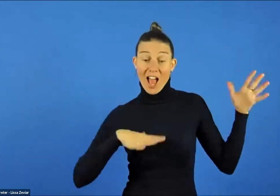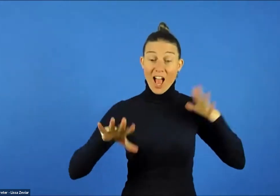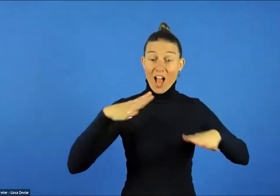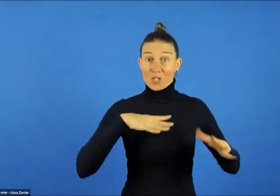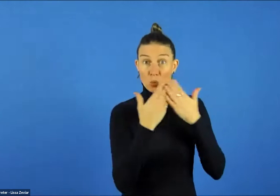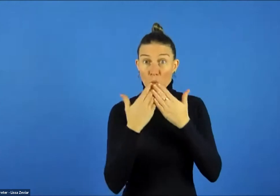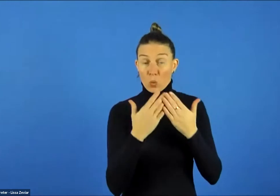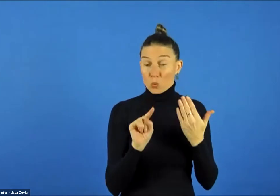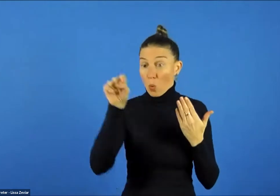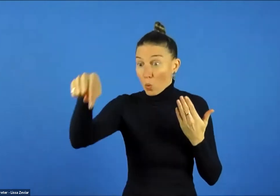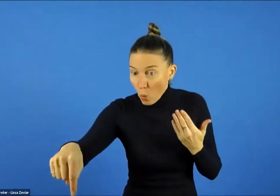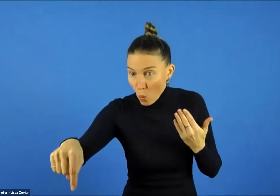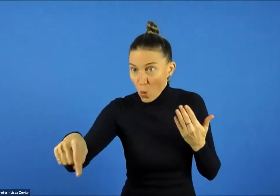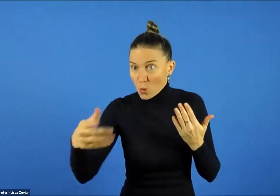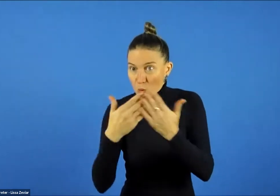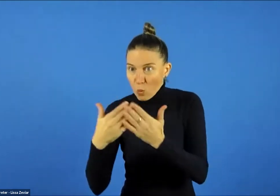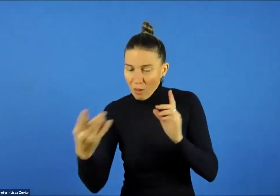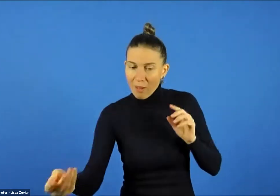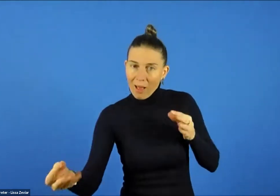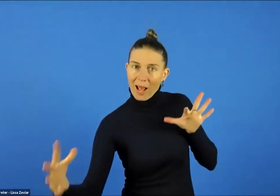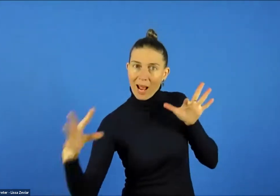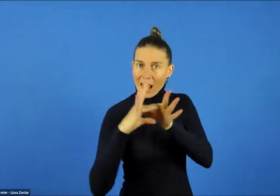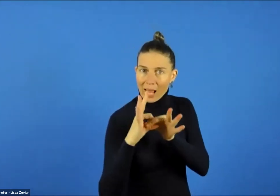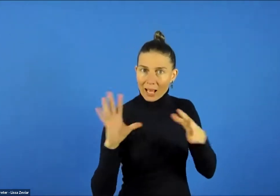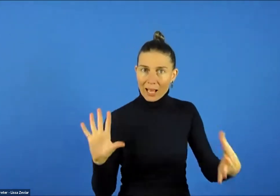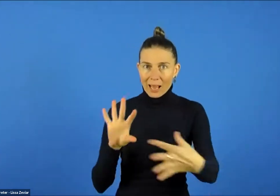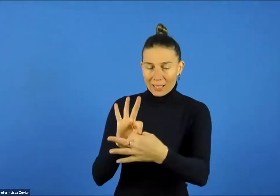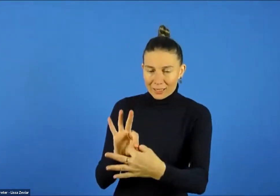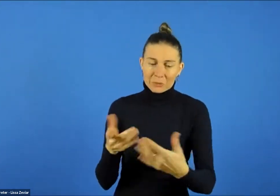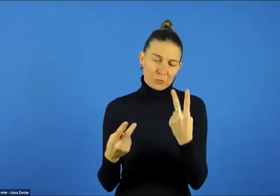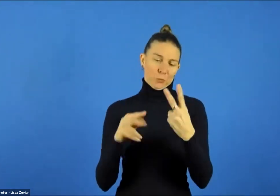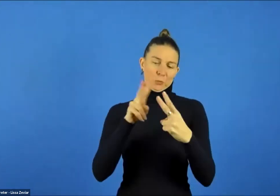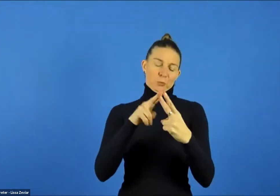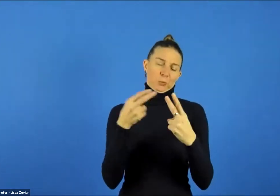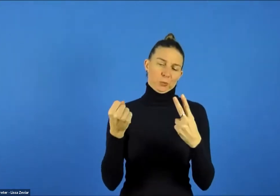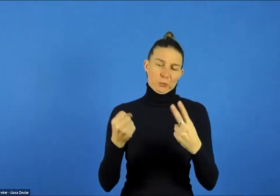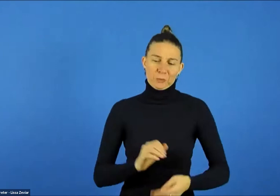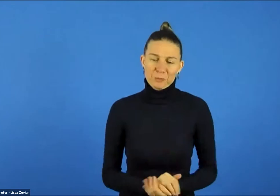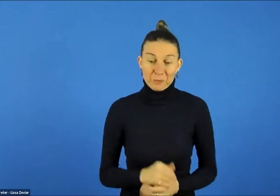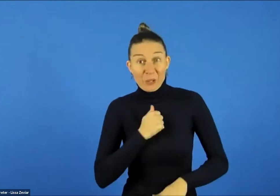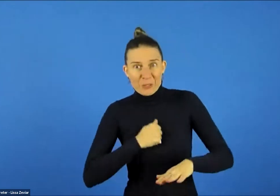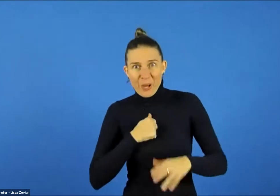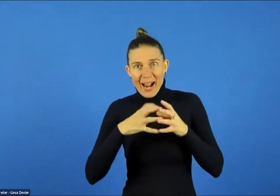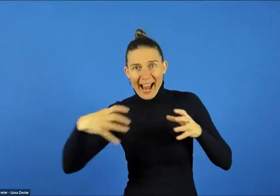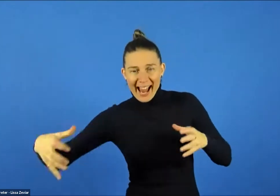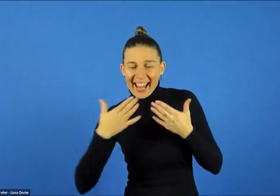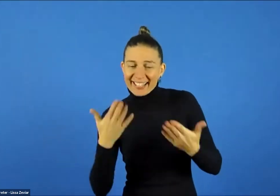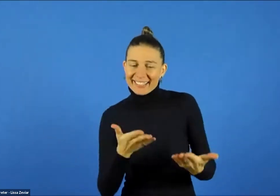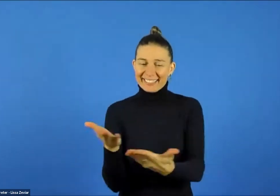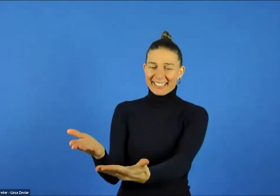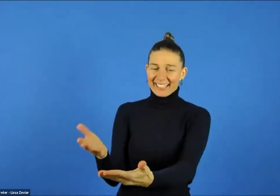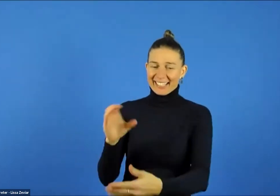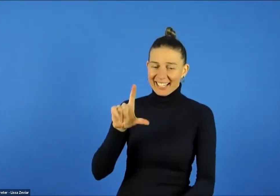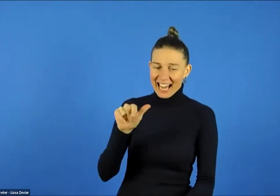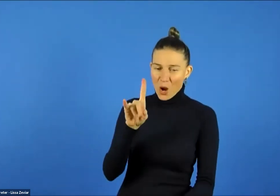So linking, visibility, and connecting, I would say. Sorry, thank you, Claudio. No